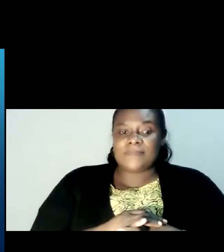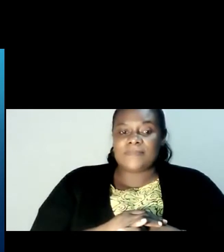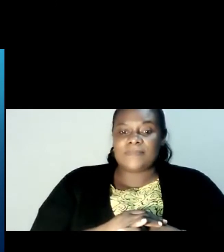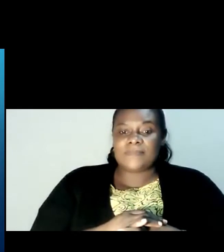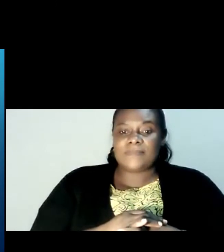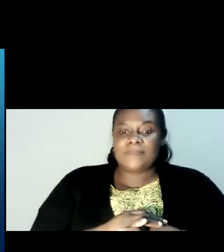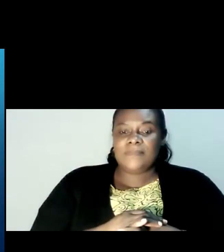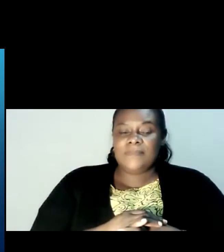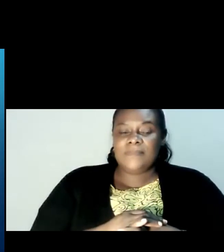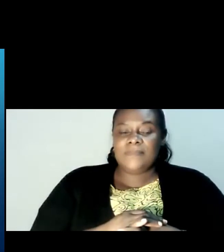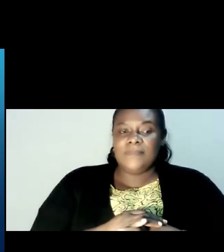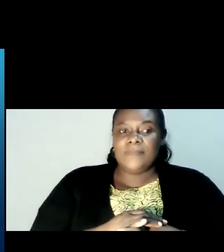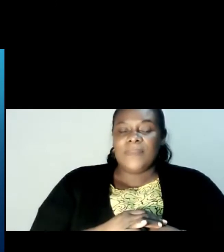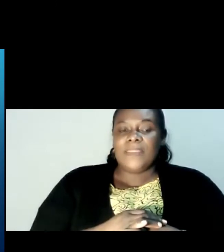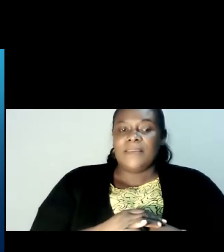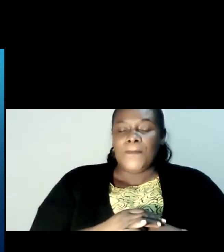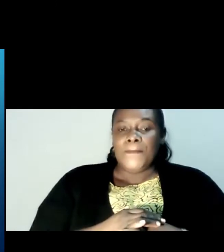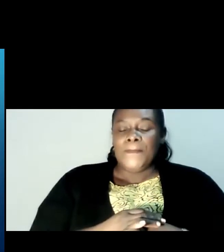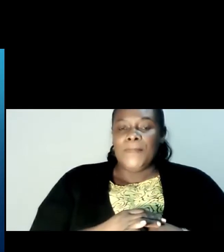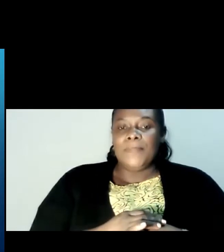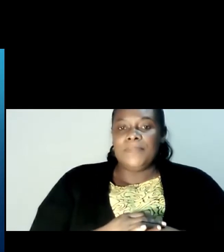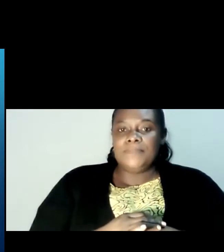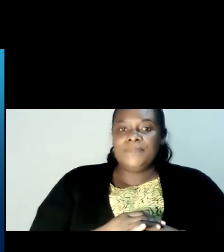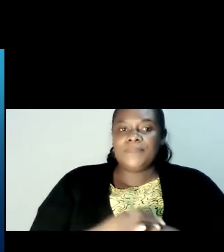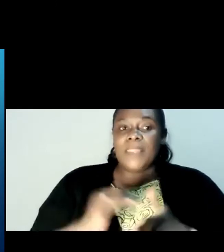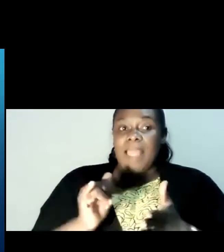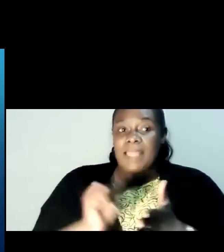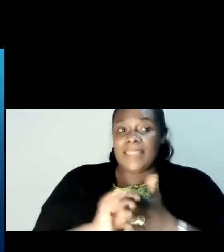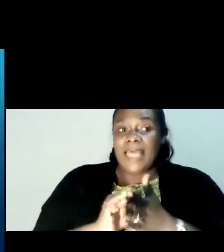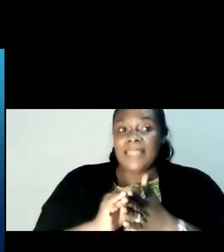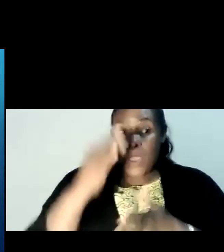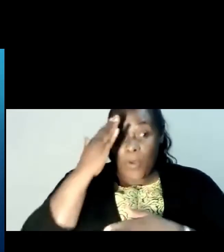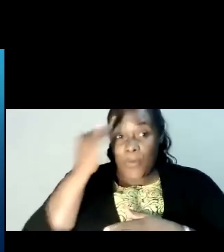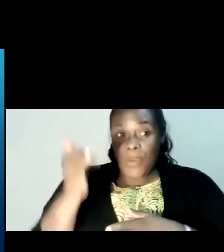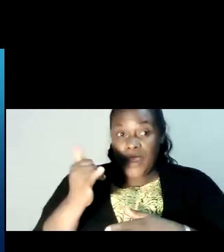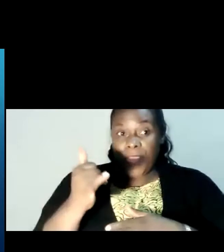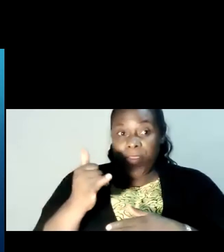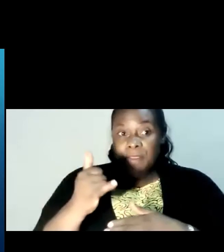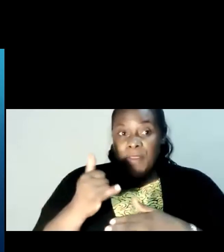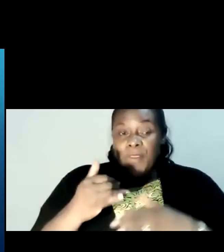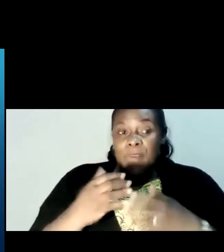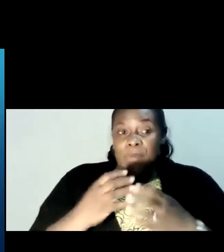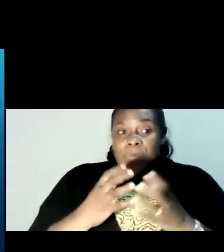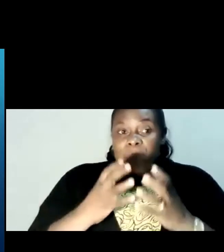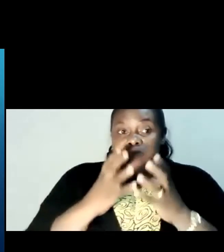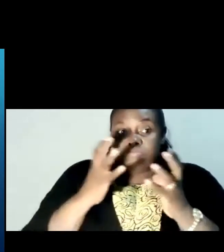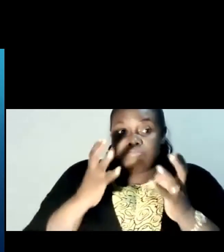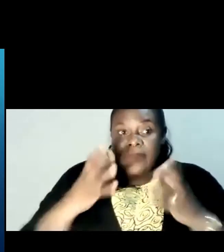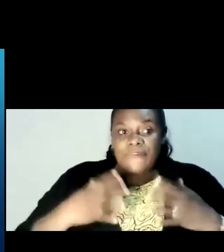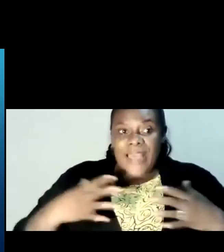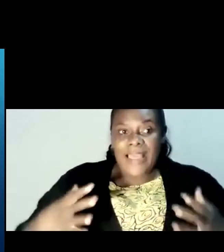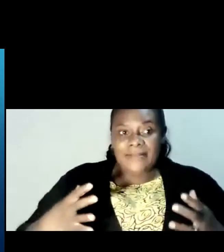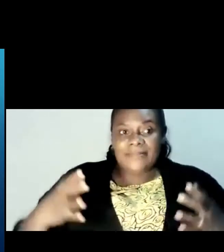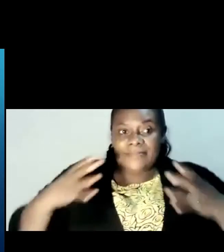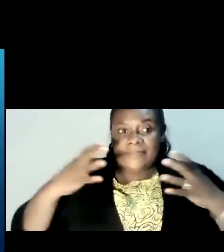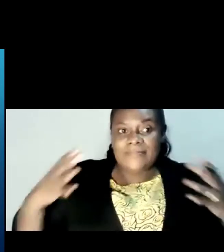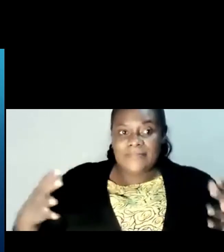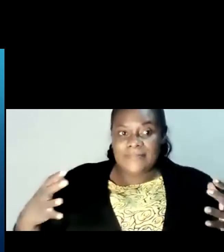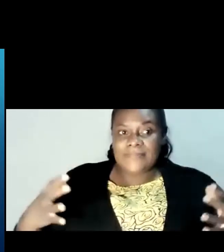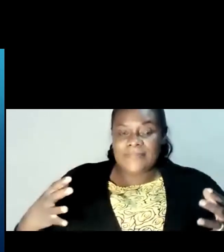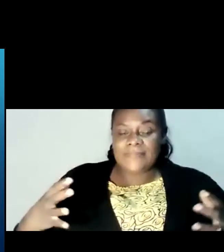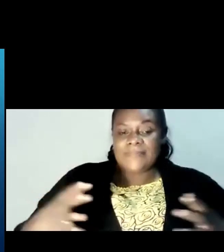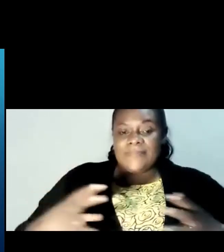And that contributes to a lot of weight gain because carbohydrates having a lot of sugars,